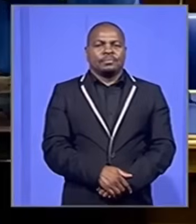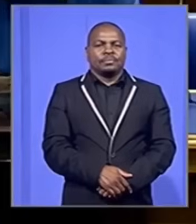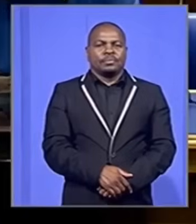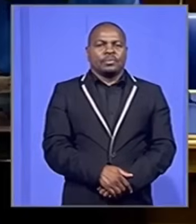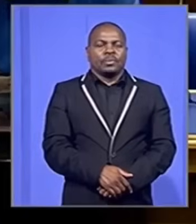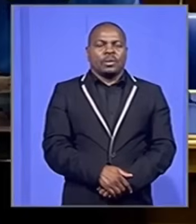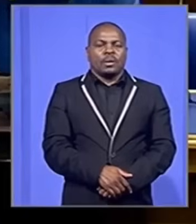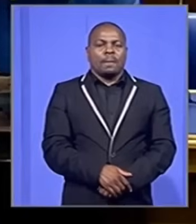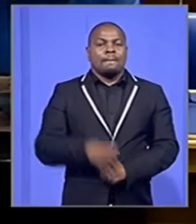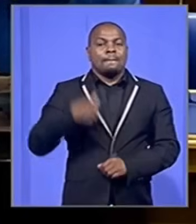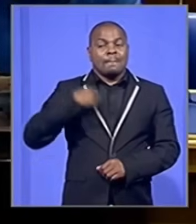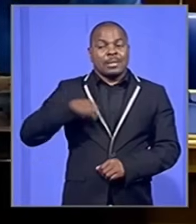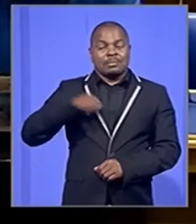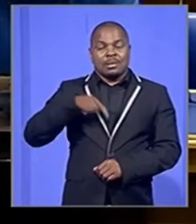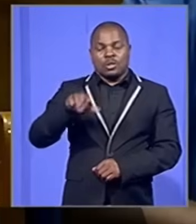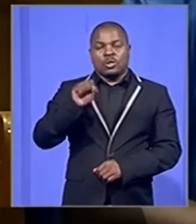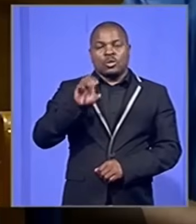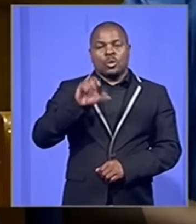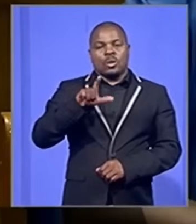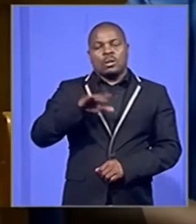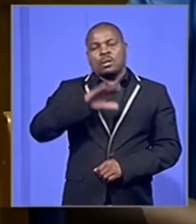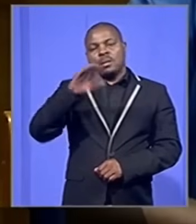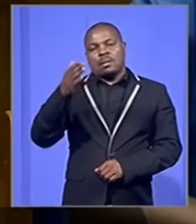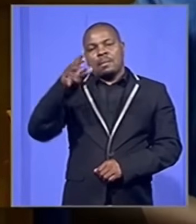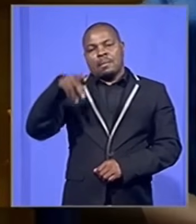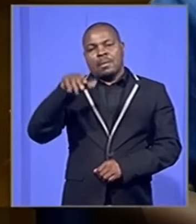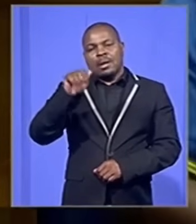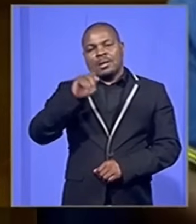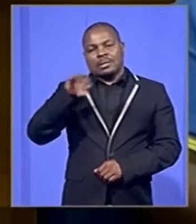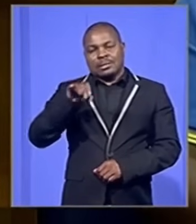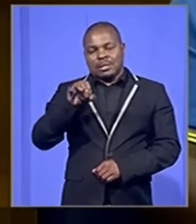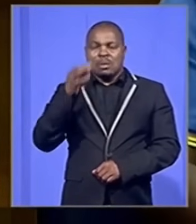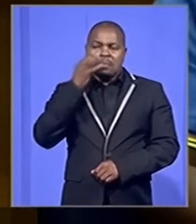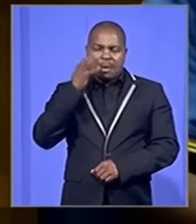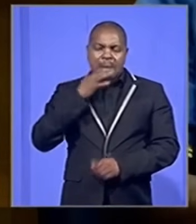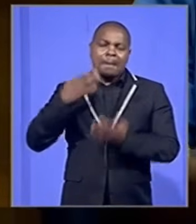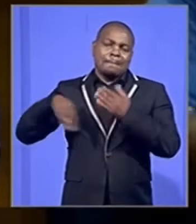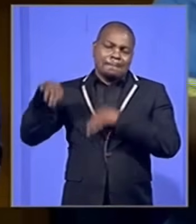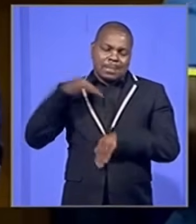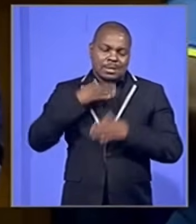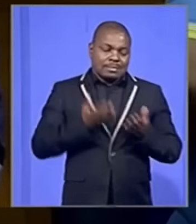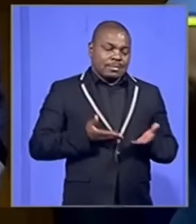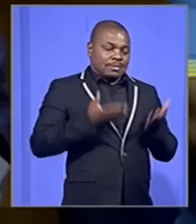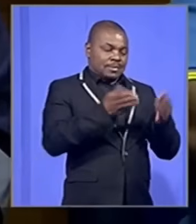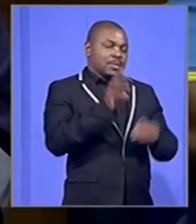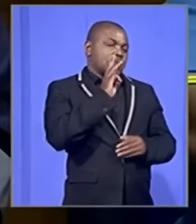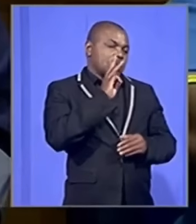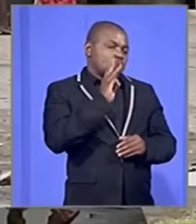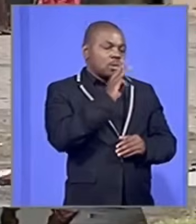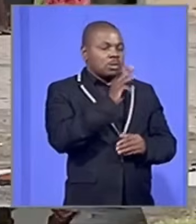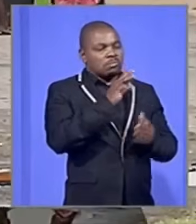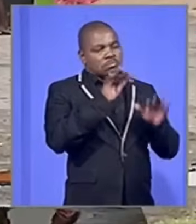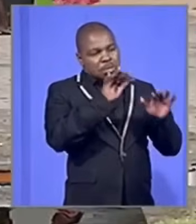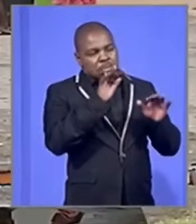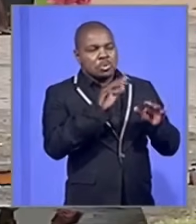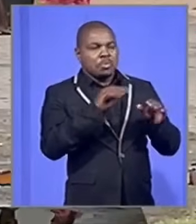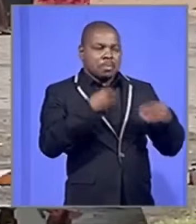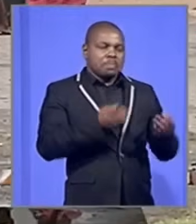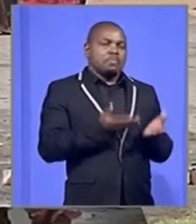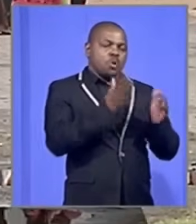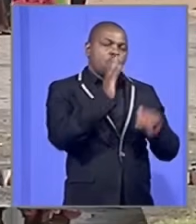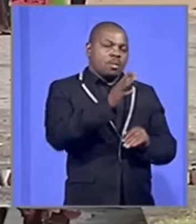Le ha masepala wa Solplaatje o tshepisitse ho boela o kgutlisetsa phepelo ya metsi baahing le dikgwebong Kimberley, ho boetse o na le baahi